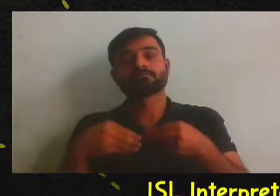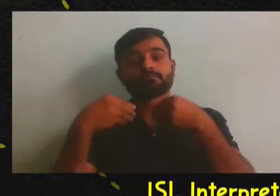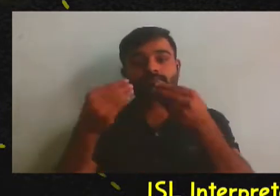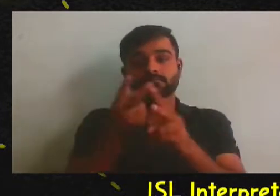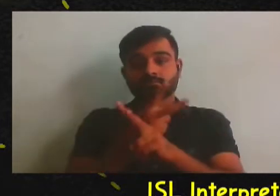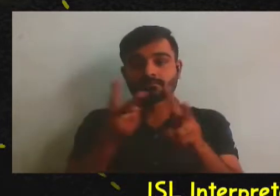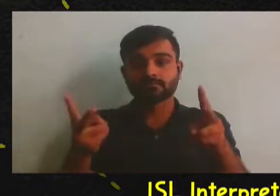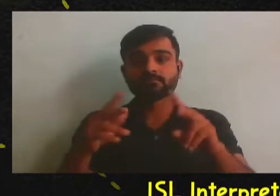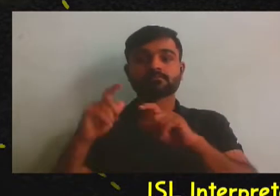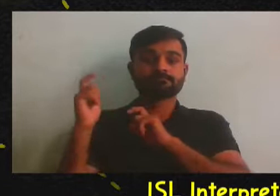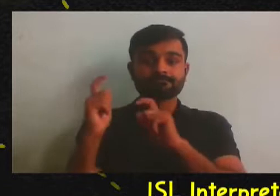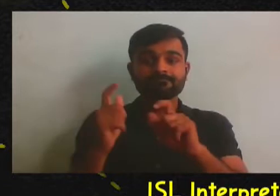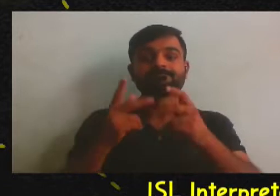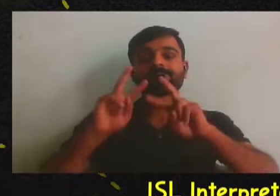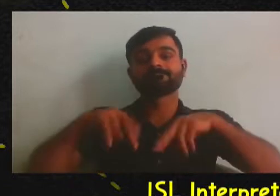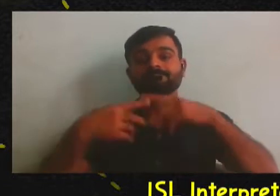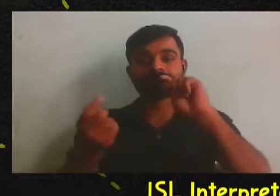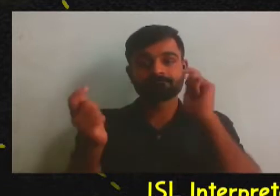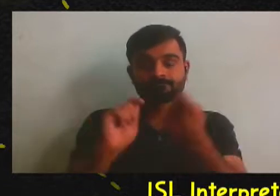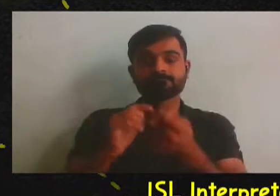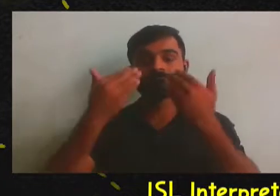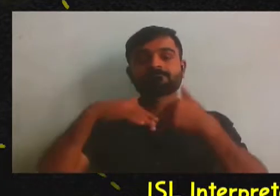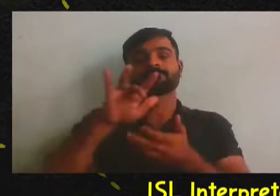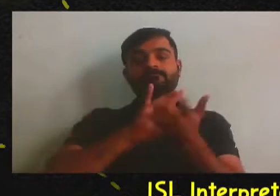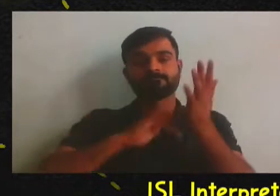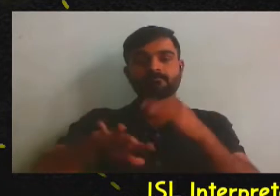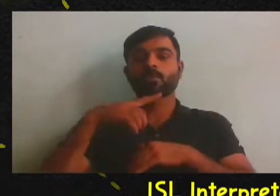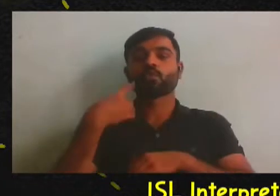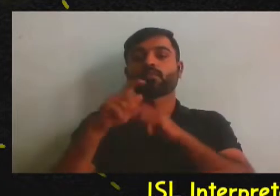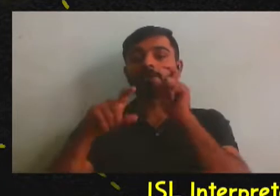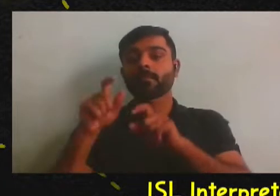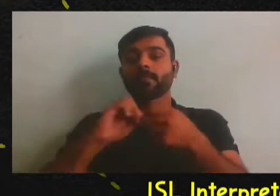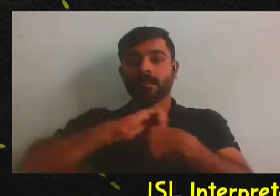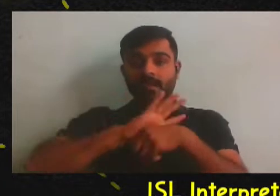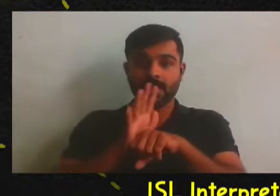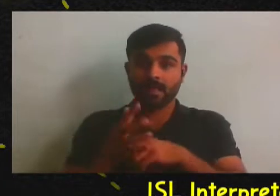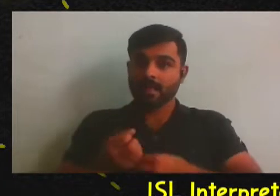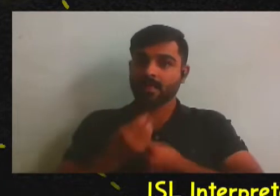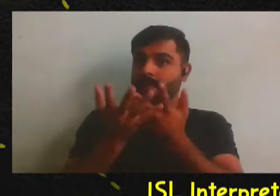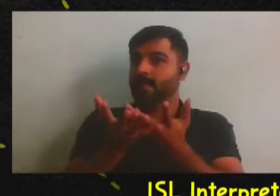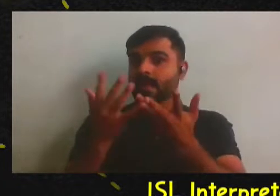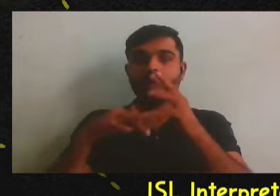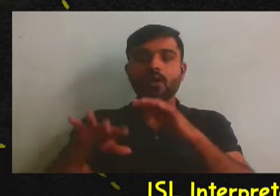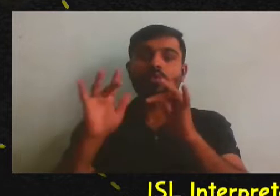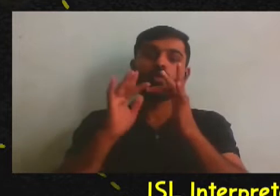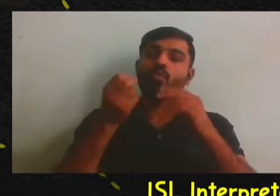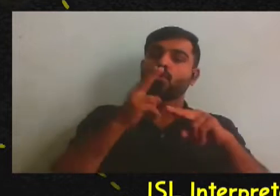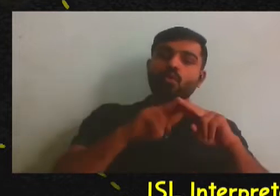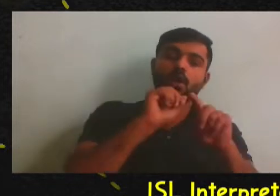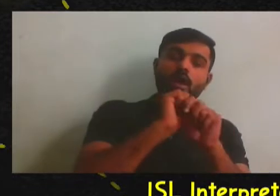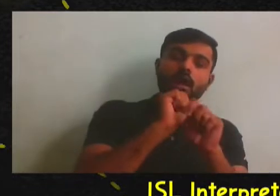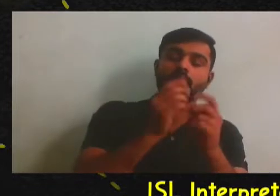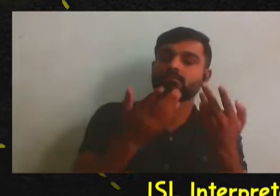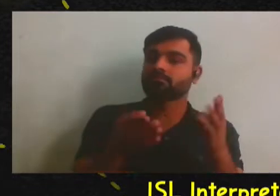of a transformative, emancipatory space within which to kind of explore how our offline work could, in a